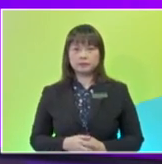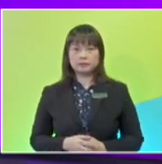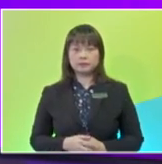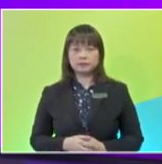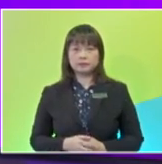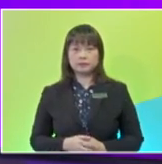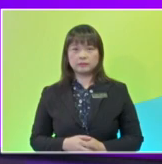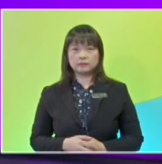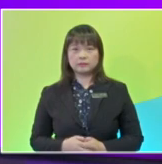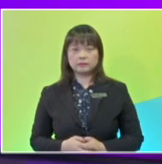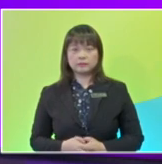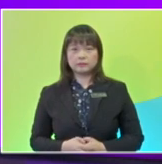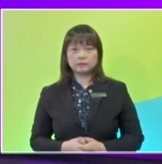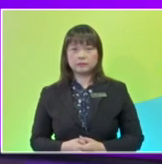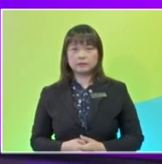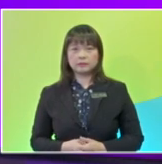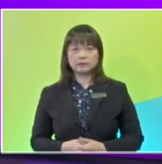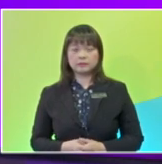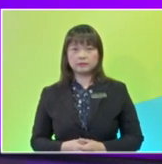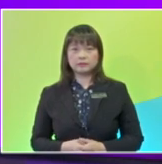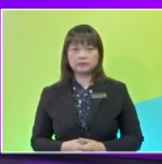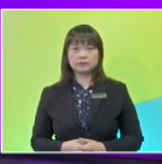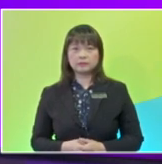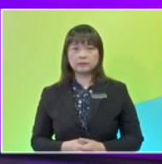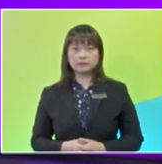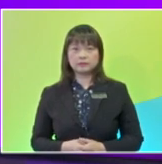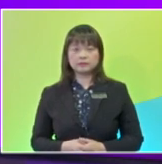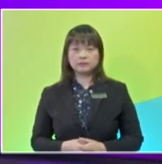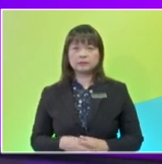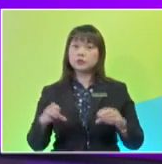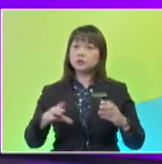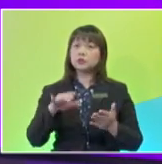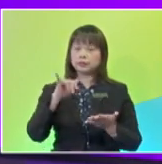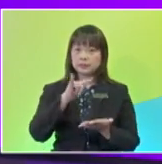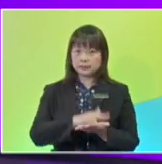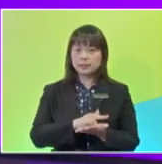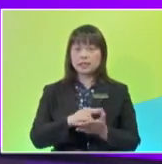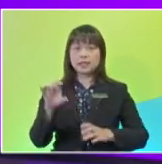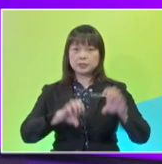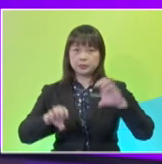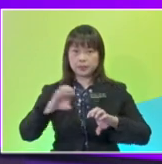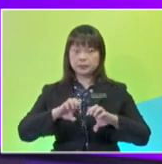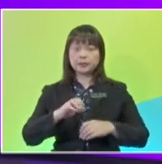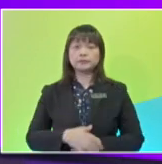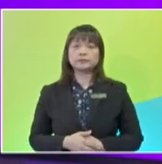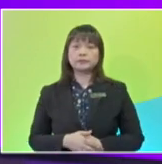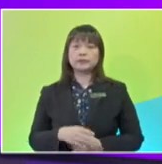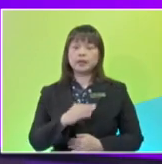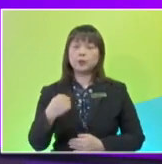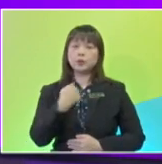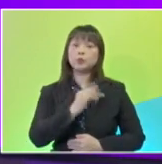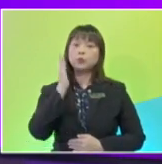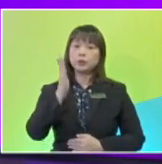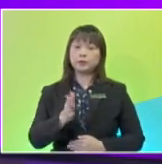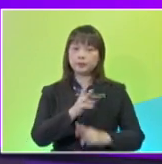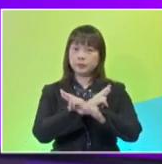what Mr. Q mentioned. Right. With that, people at home, do that experiment on your own while we go for a very short commercial break, and we'll be back